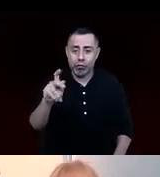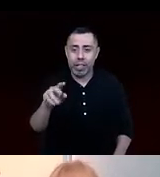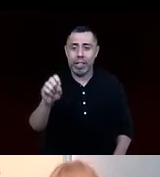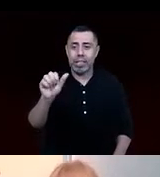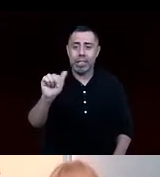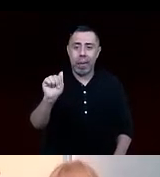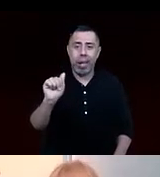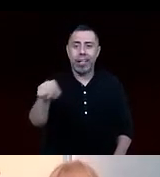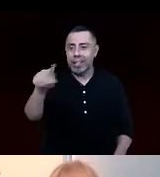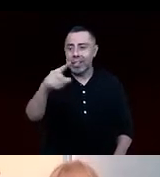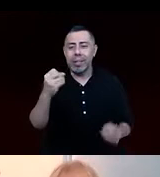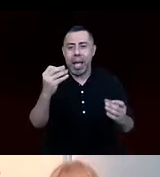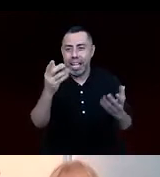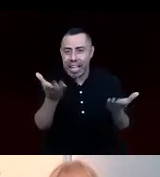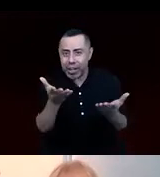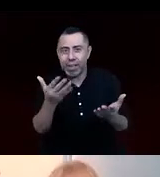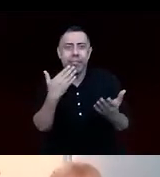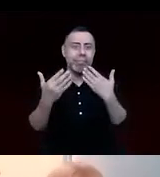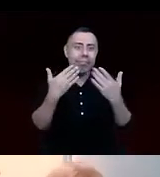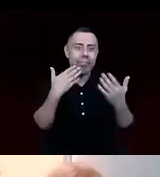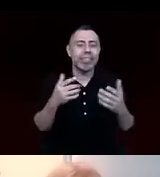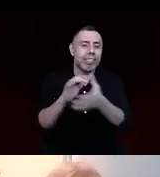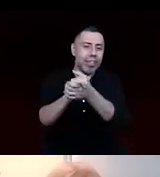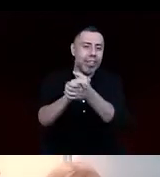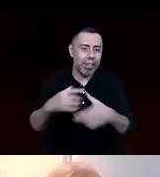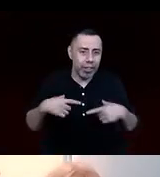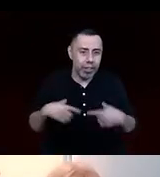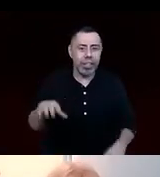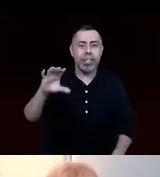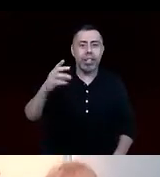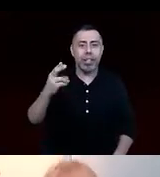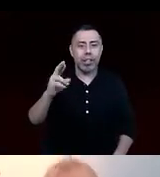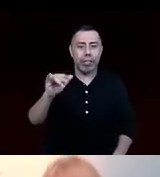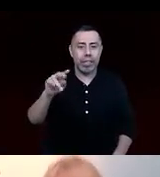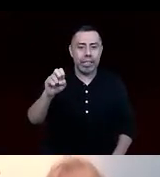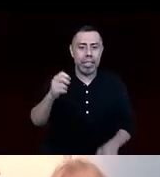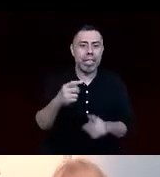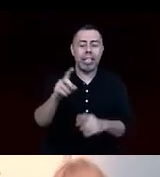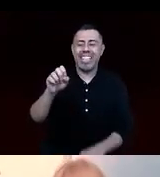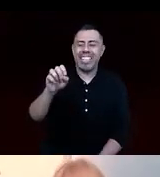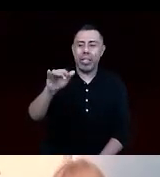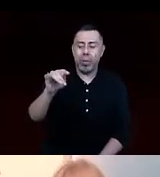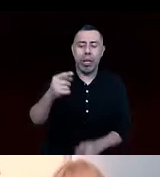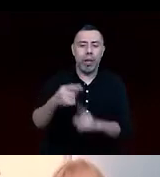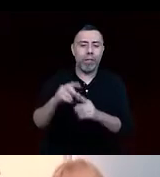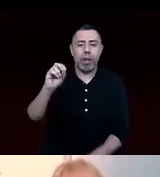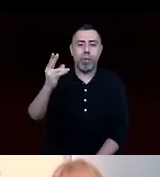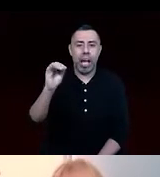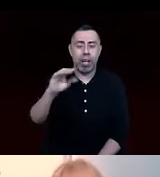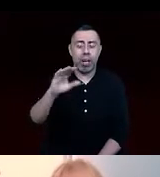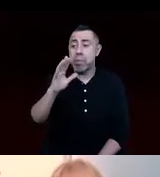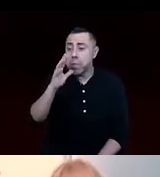your retirement, Christine McDeWitt from Ohio, Dawn, all of you, Mom, Harry from the Res,